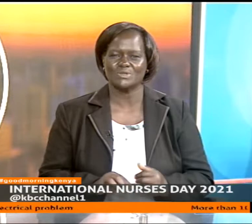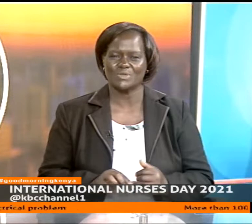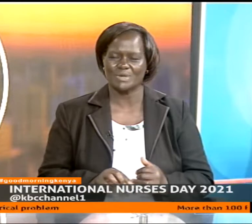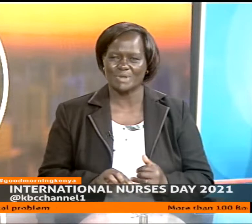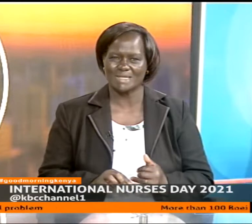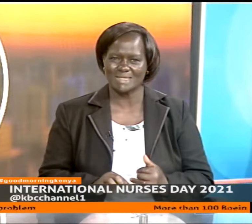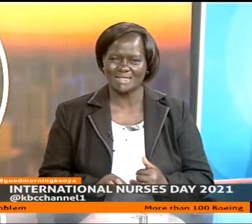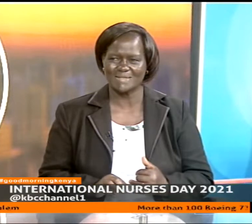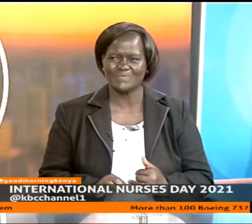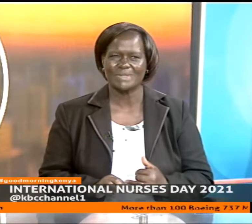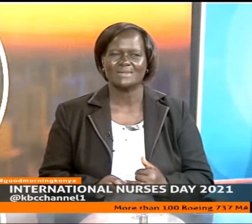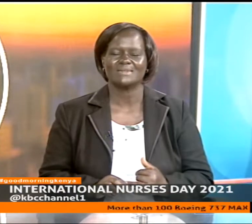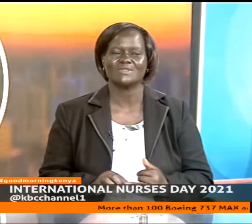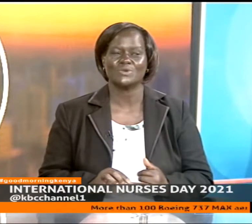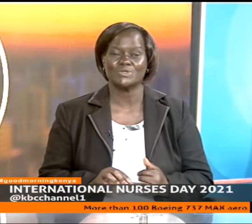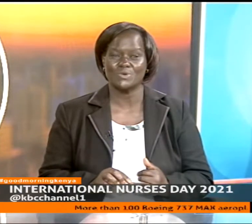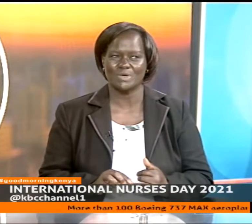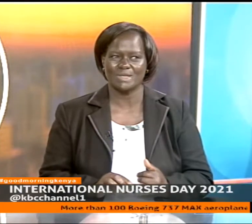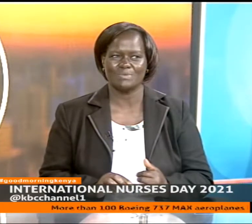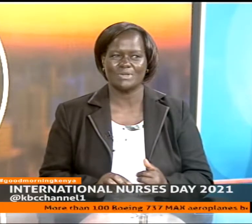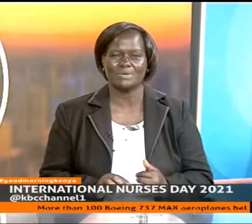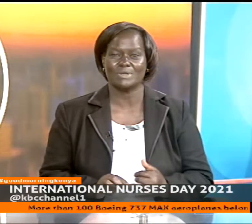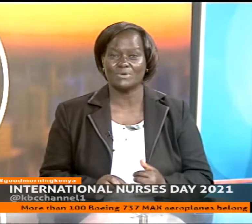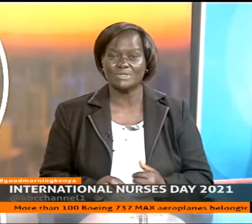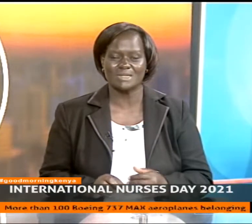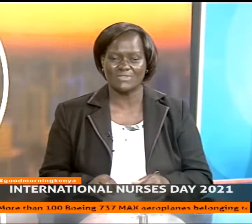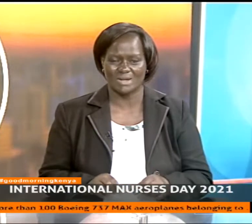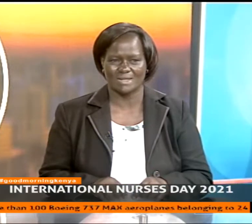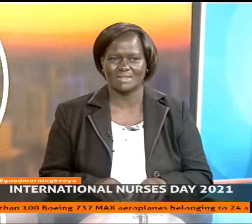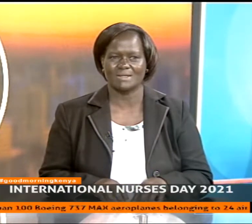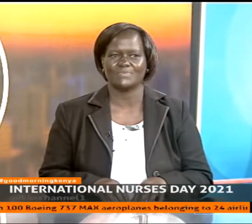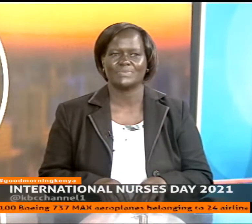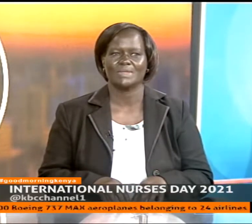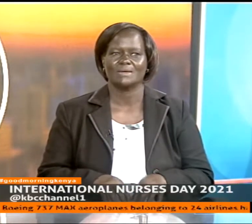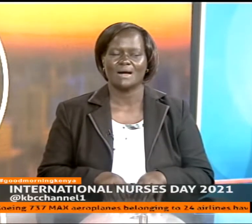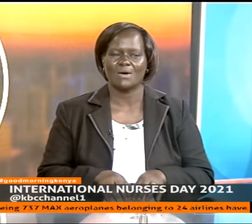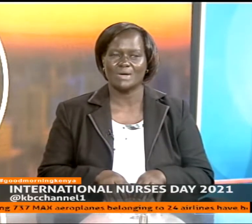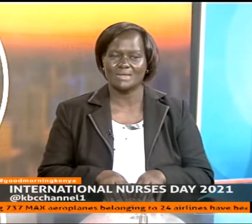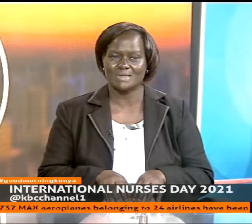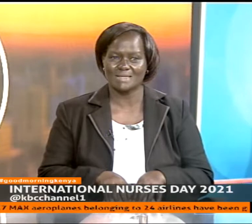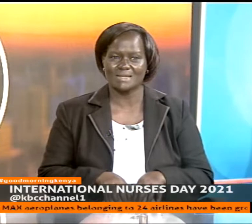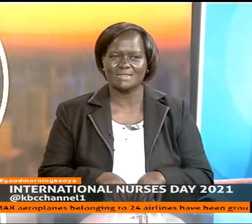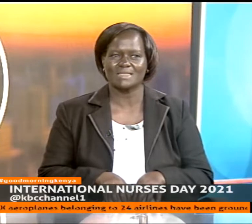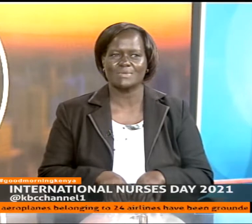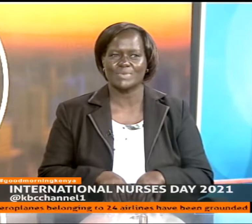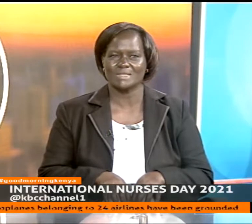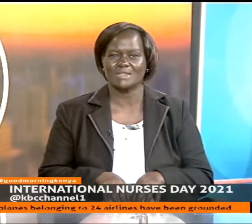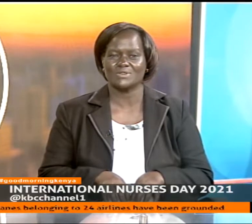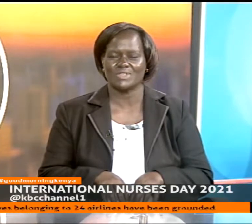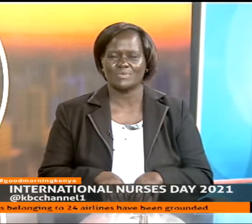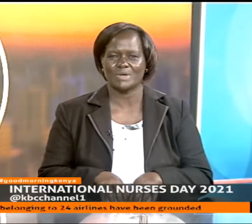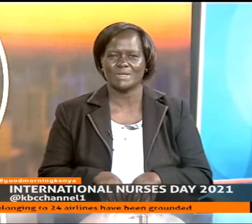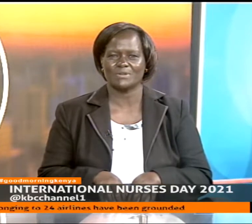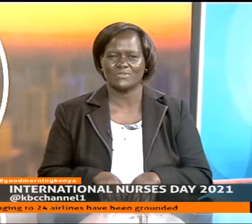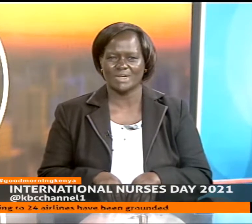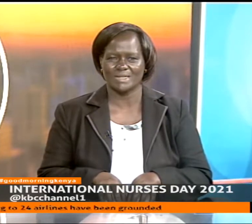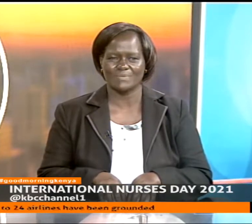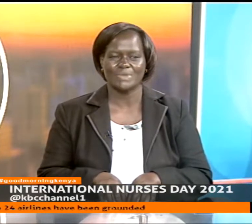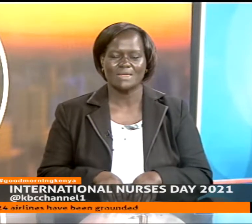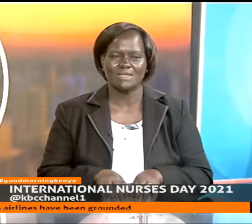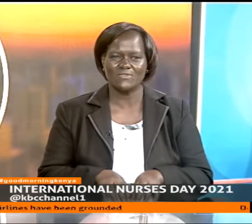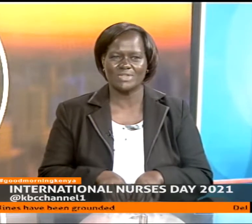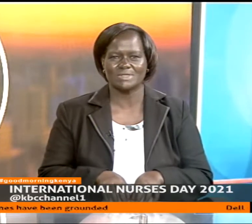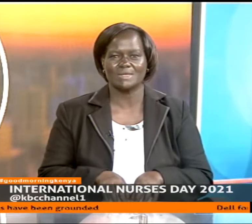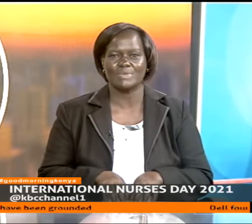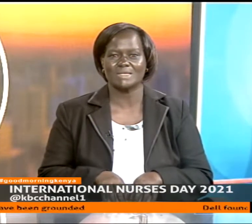does not know the president, does not know anybody, because even right now, His Excellency, the President of the Republic of